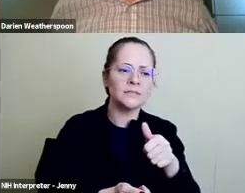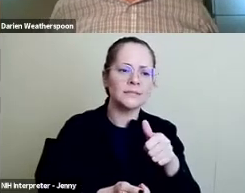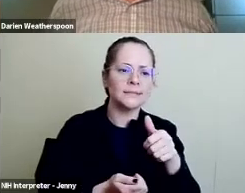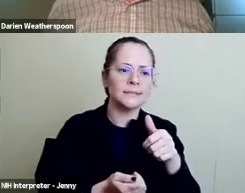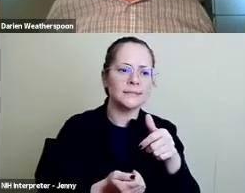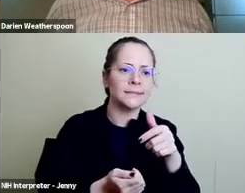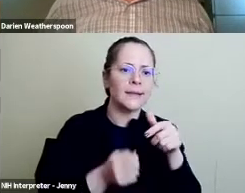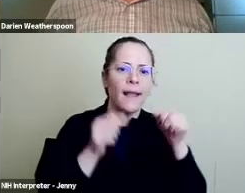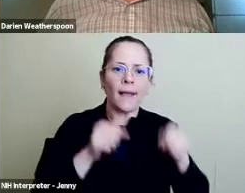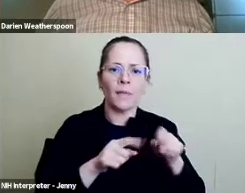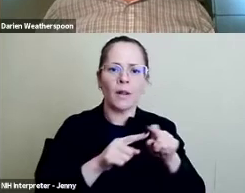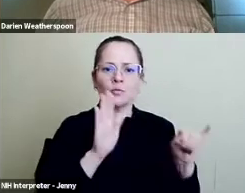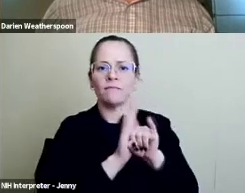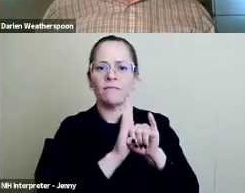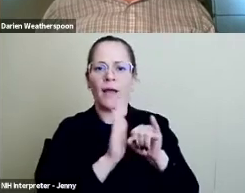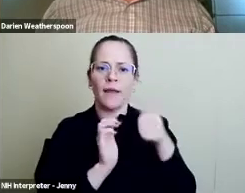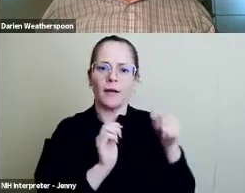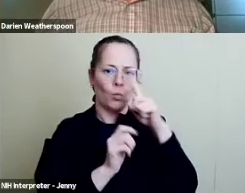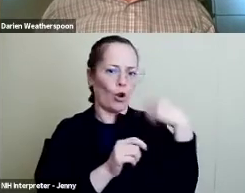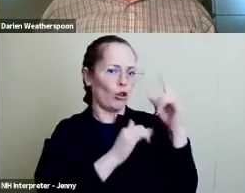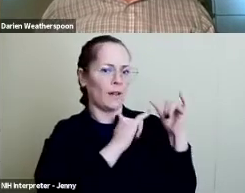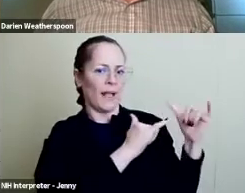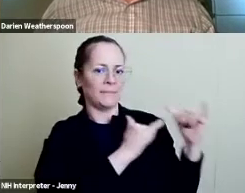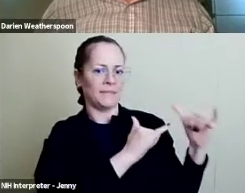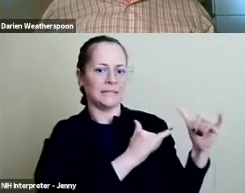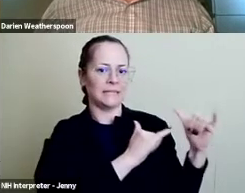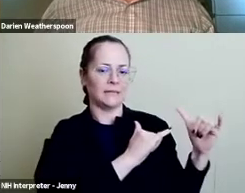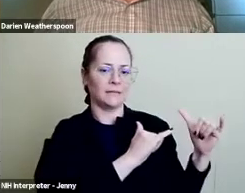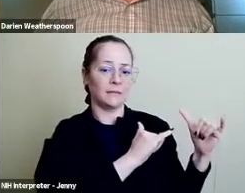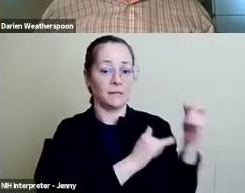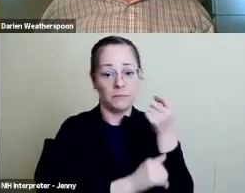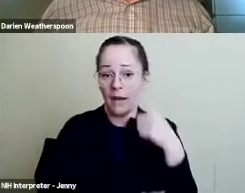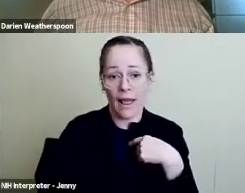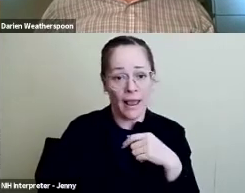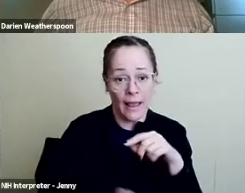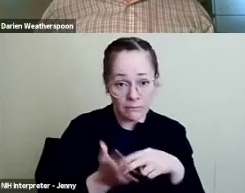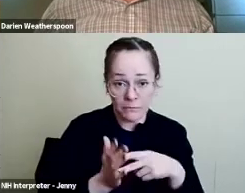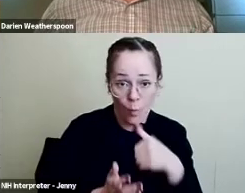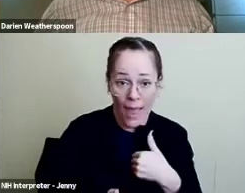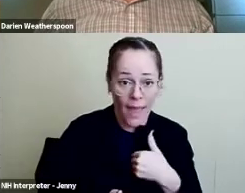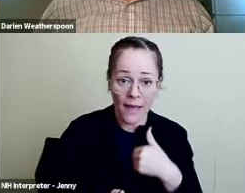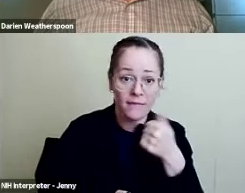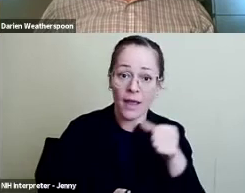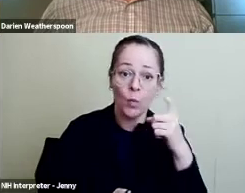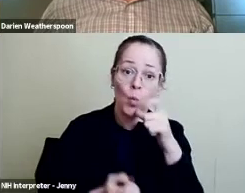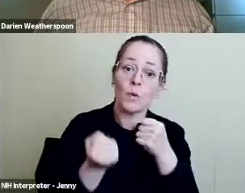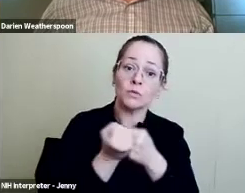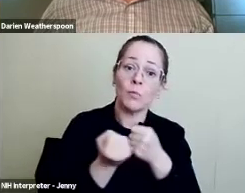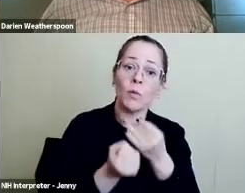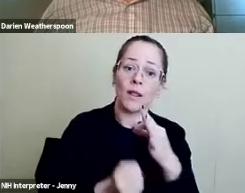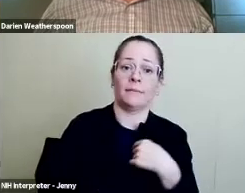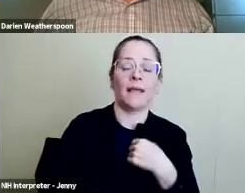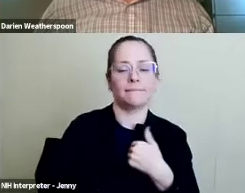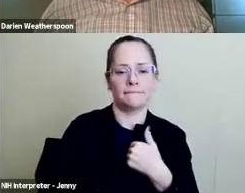me. But that's not to say that I didn't have individuals that were supportive of me